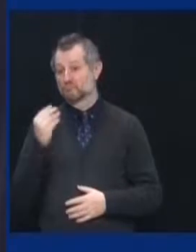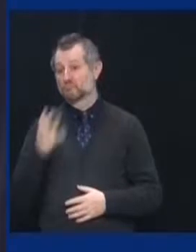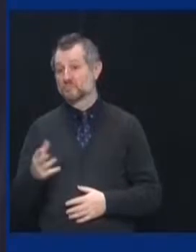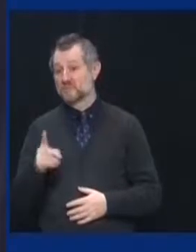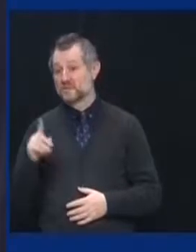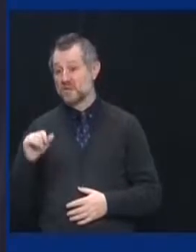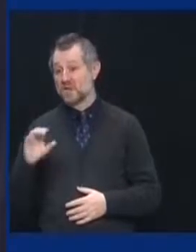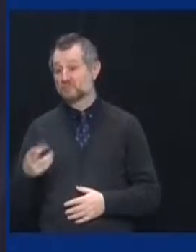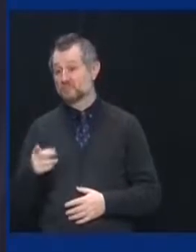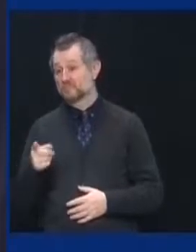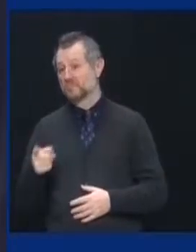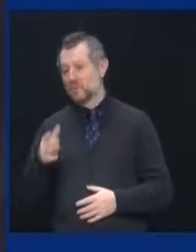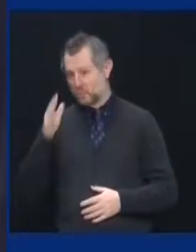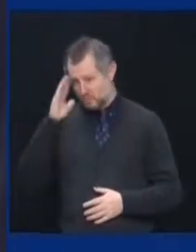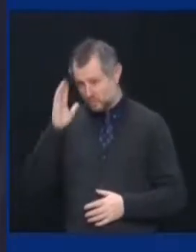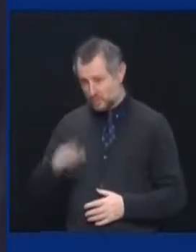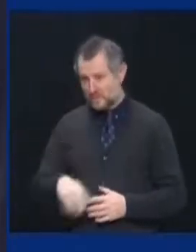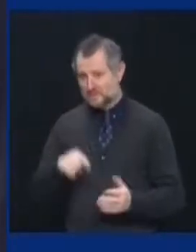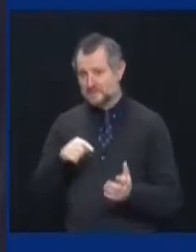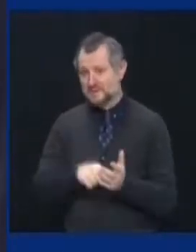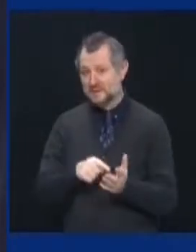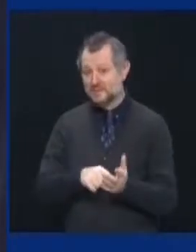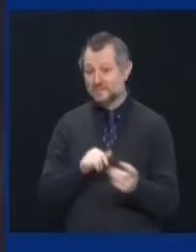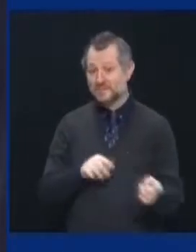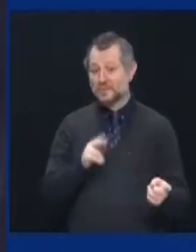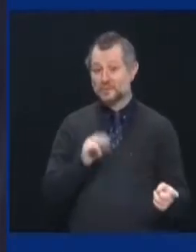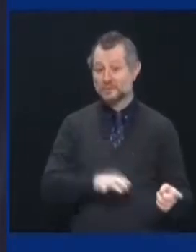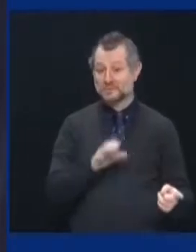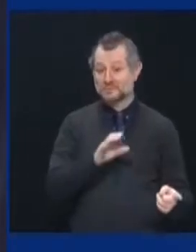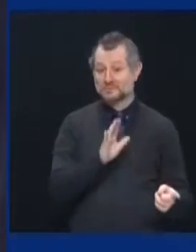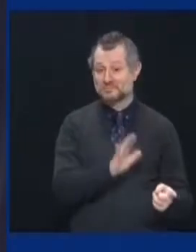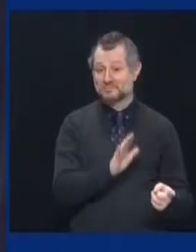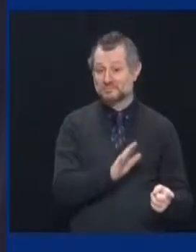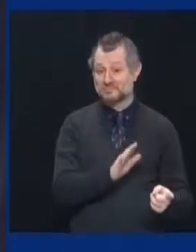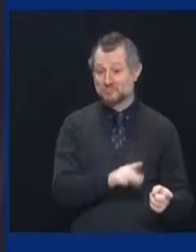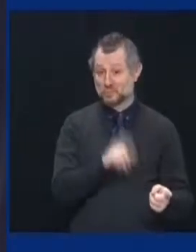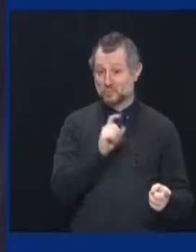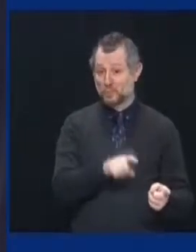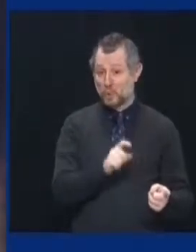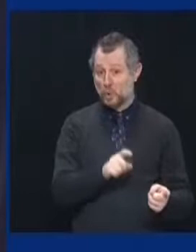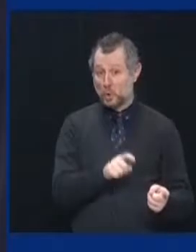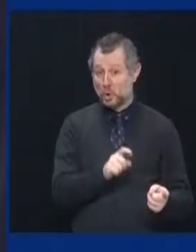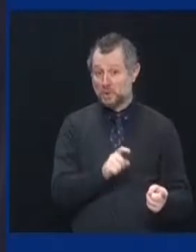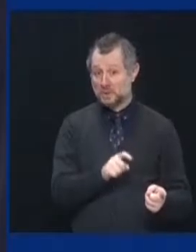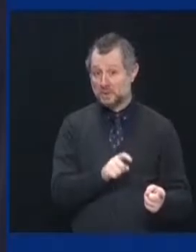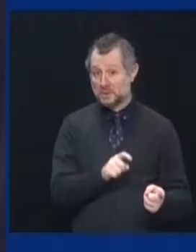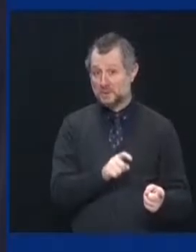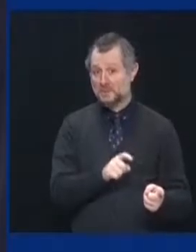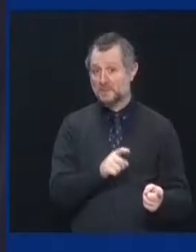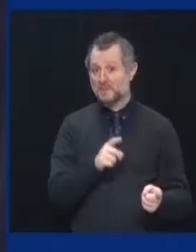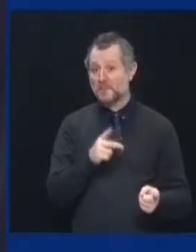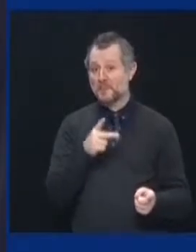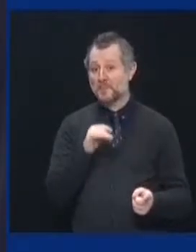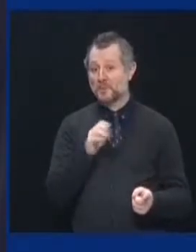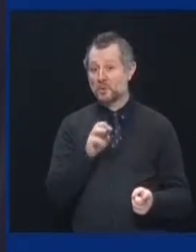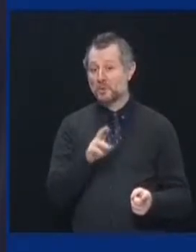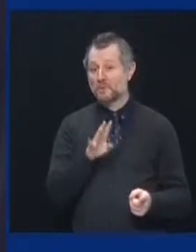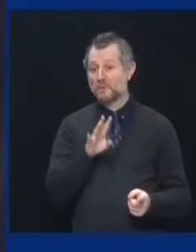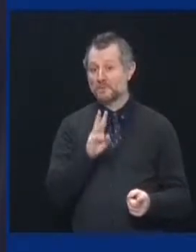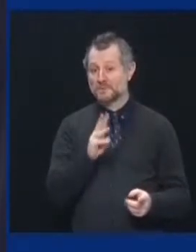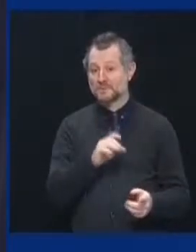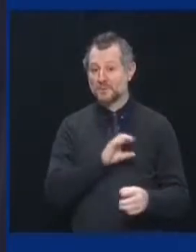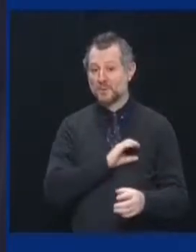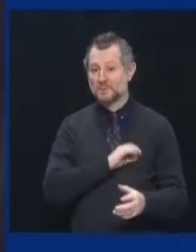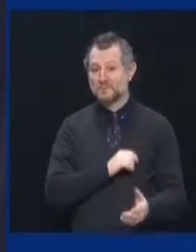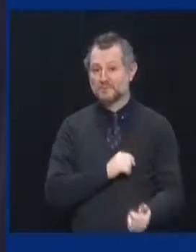understand deadlines in New York City. They're supposed to be out of Pier 76 by January 1.